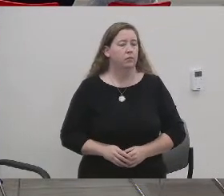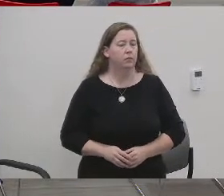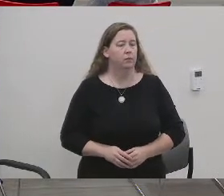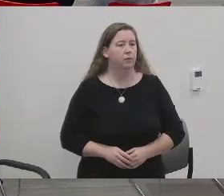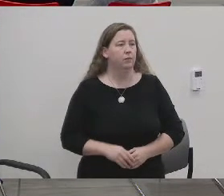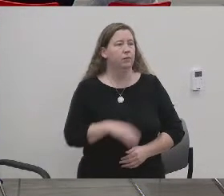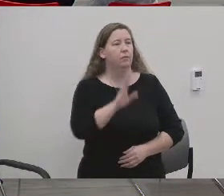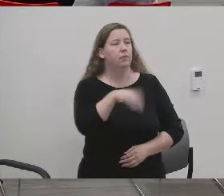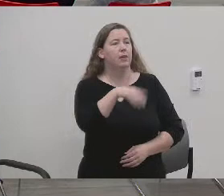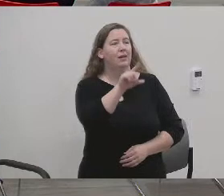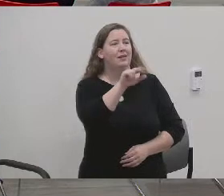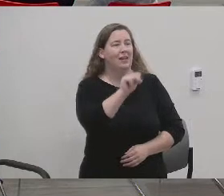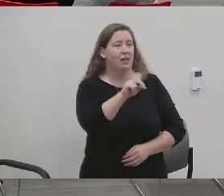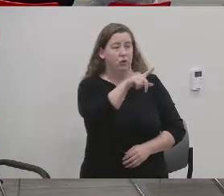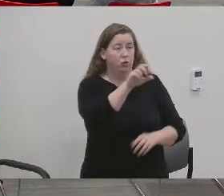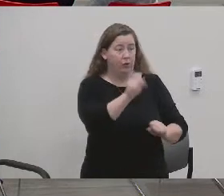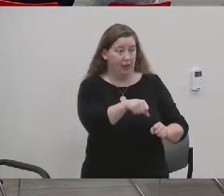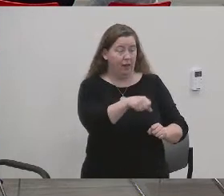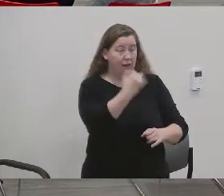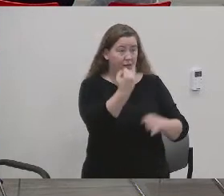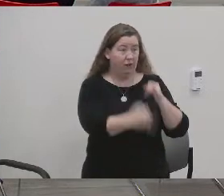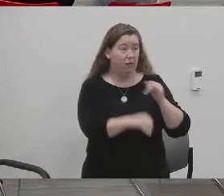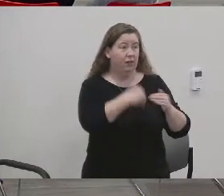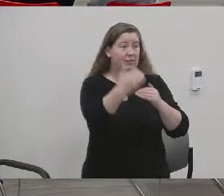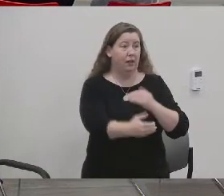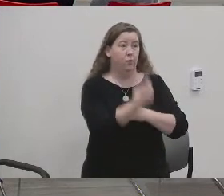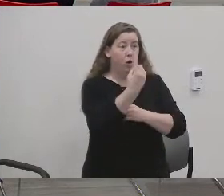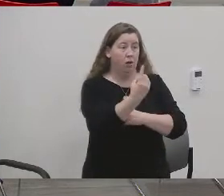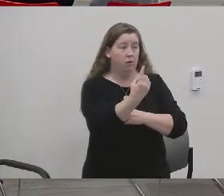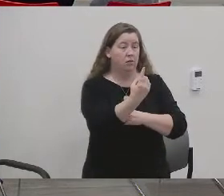Dan, can you finalize, is that step 1, correct?